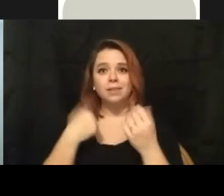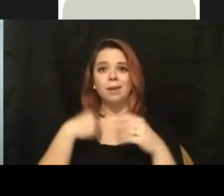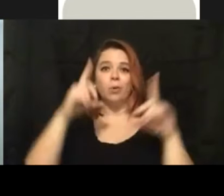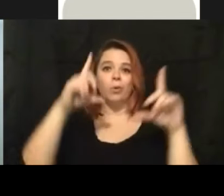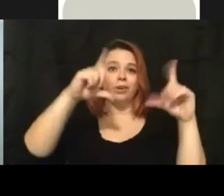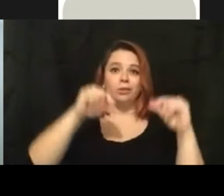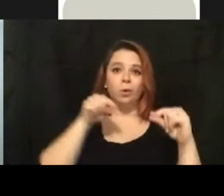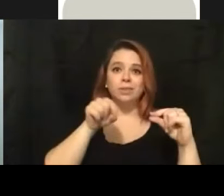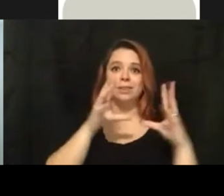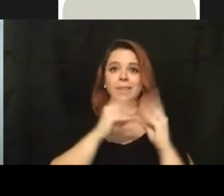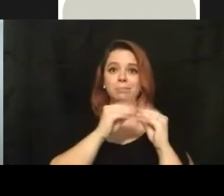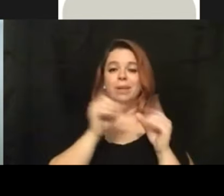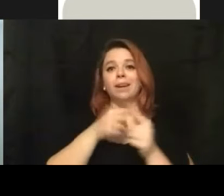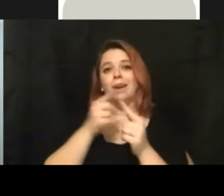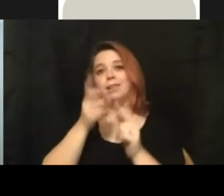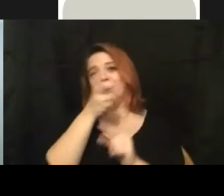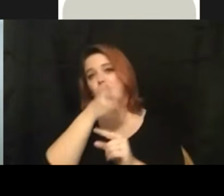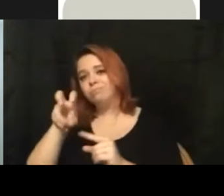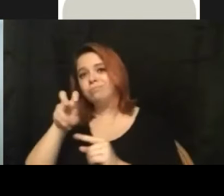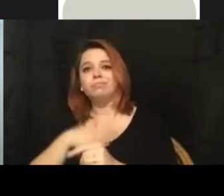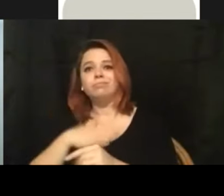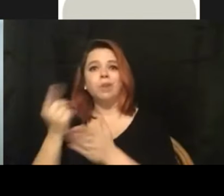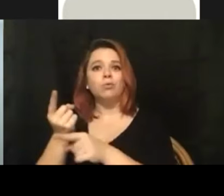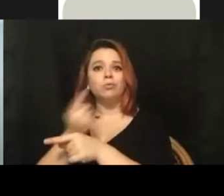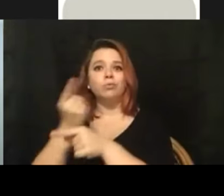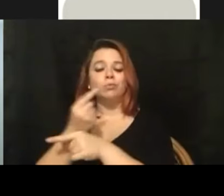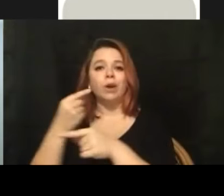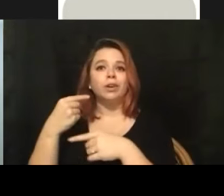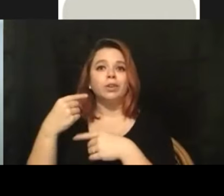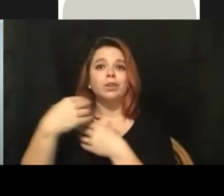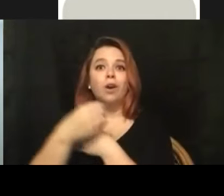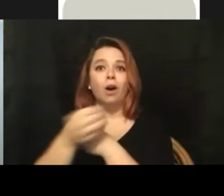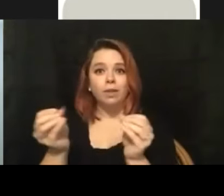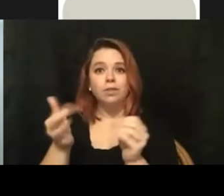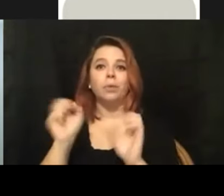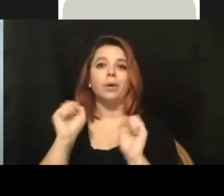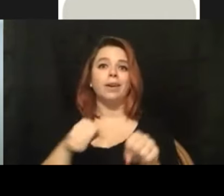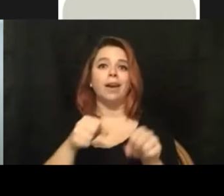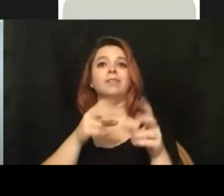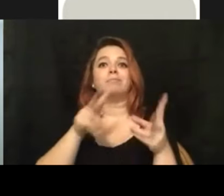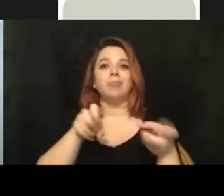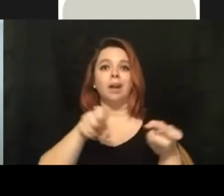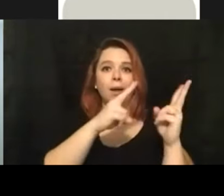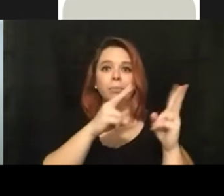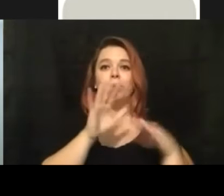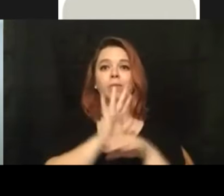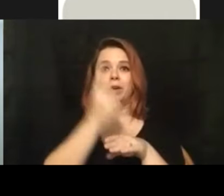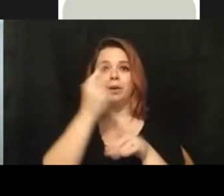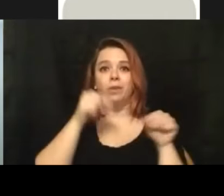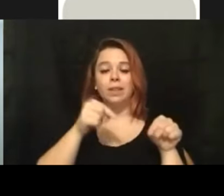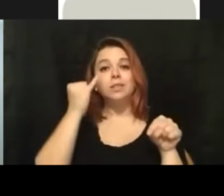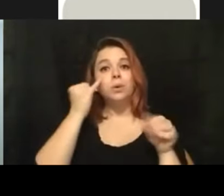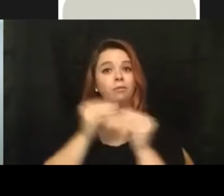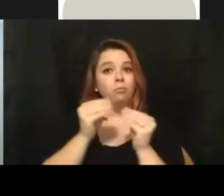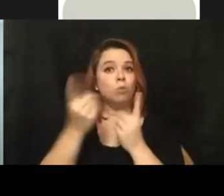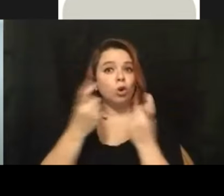regular office for that, so that we compile the video for this. So if you have more questions that you think of, I'm there for the next hour or